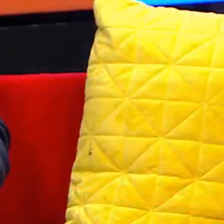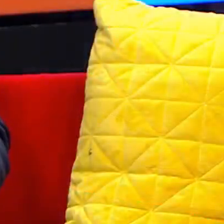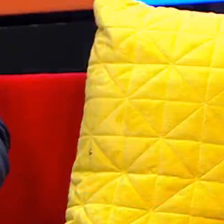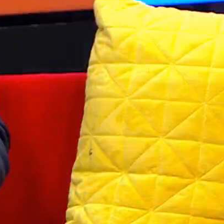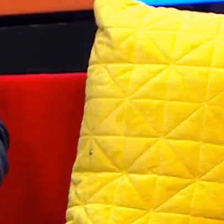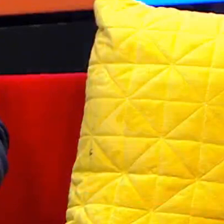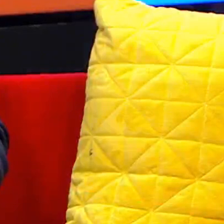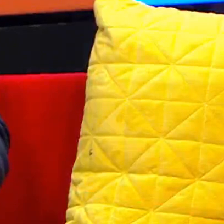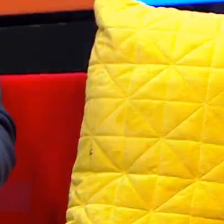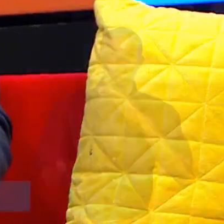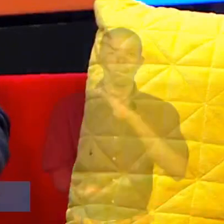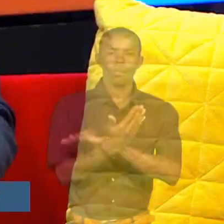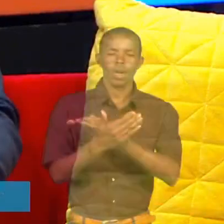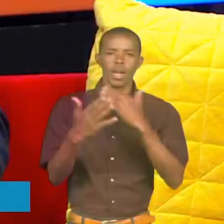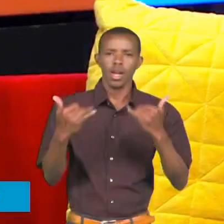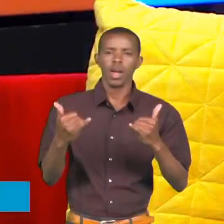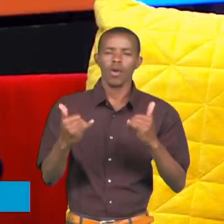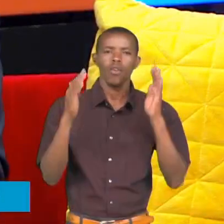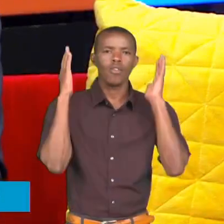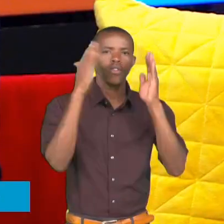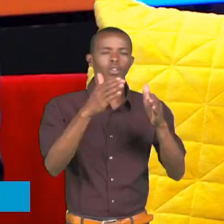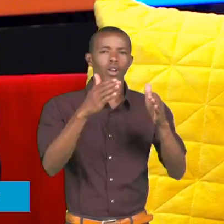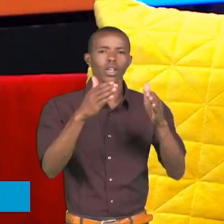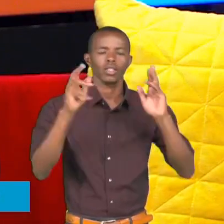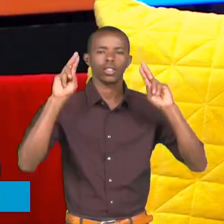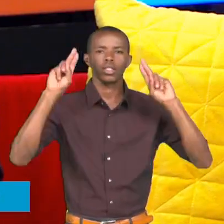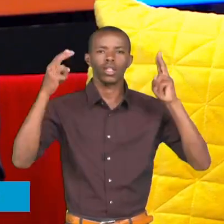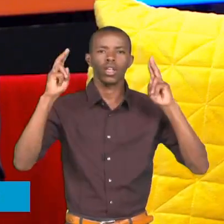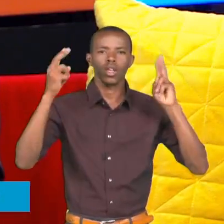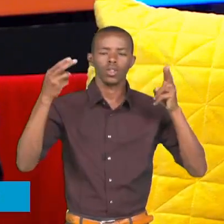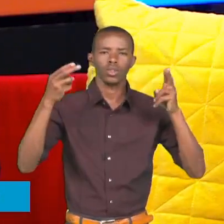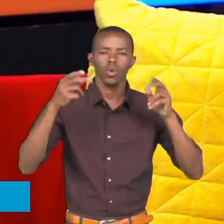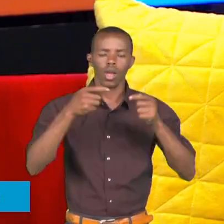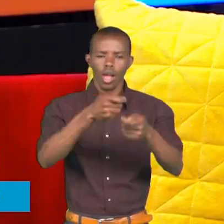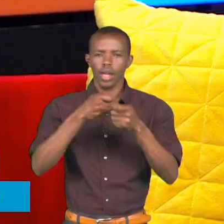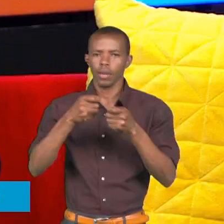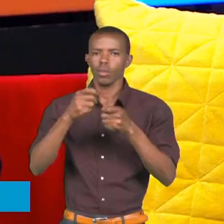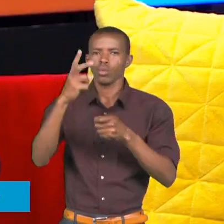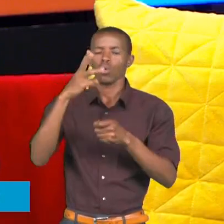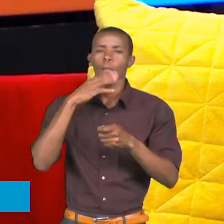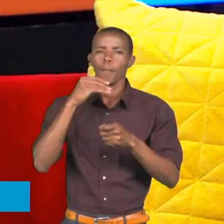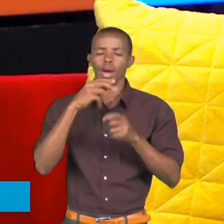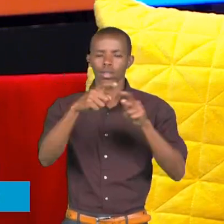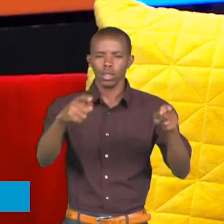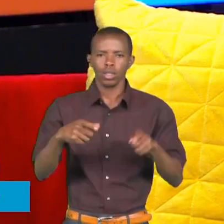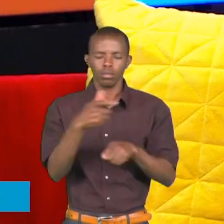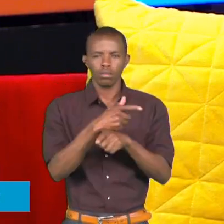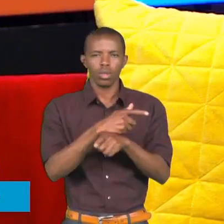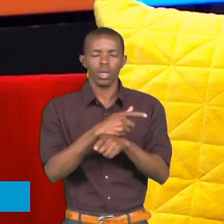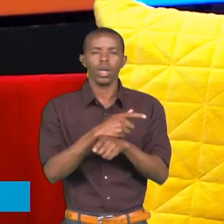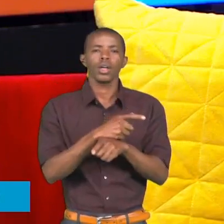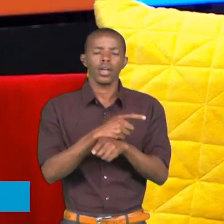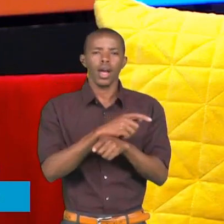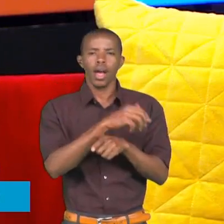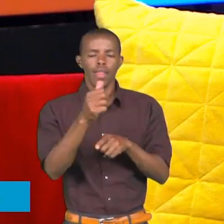All right, welcome back to Morning Live. And right now, I want to focus on issues prep. And of course, I have two gentlemen in studio, Mr. Duke Karongo,